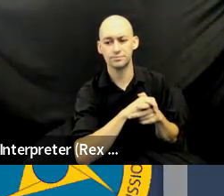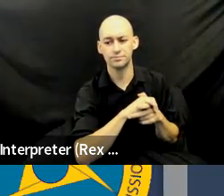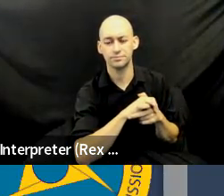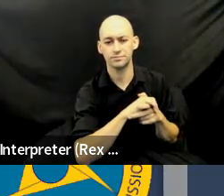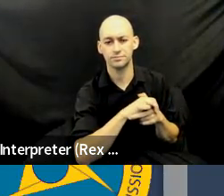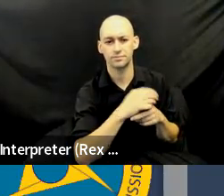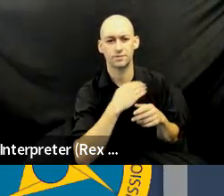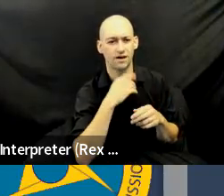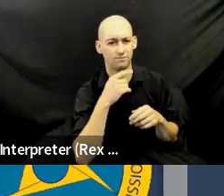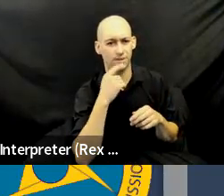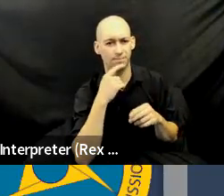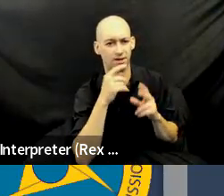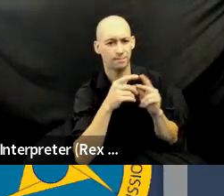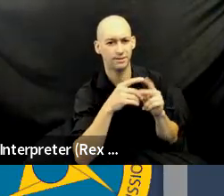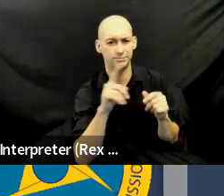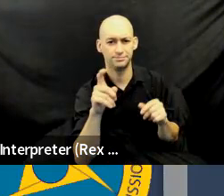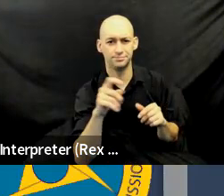you have any public comment?